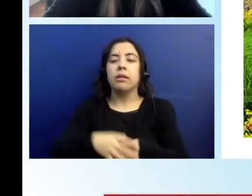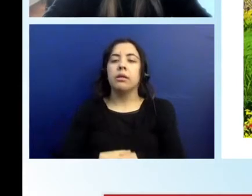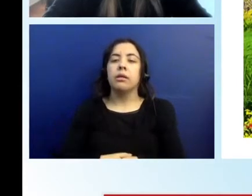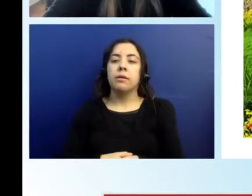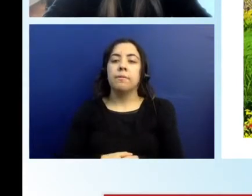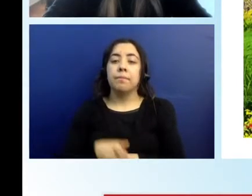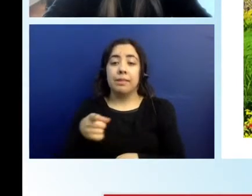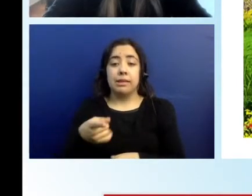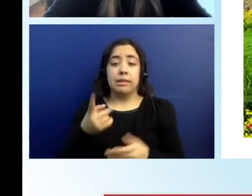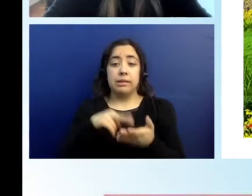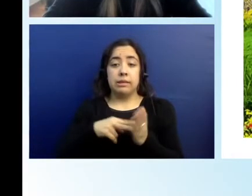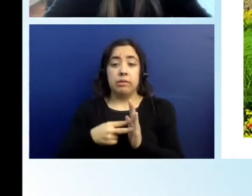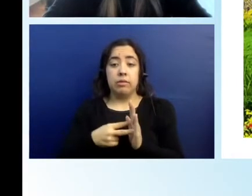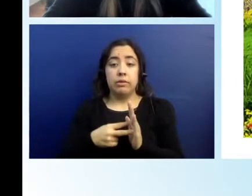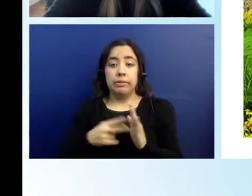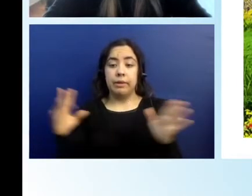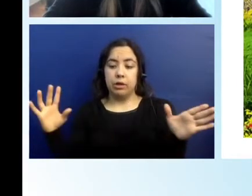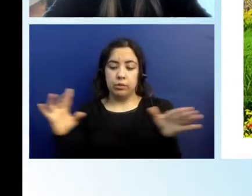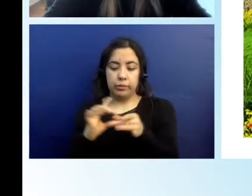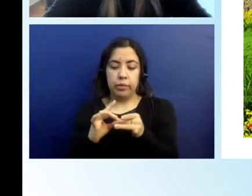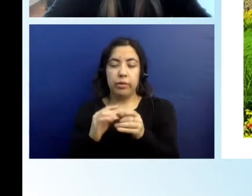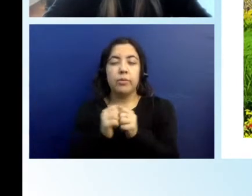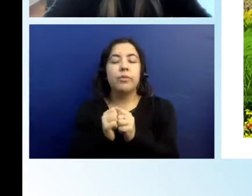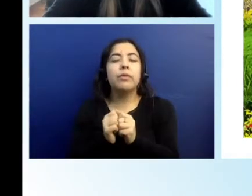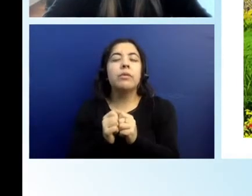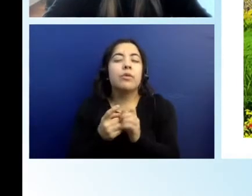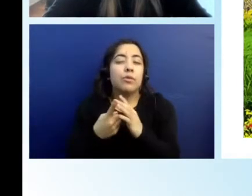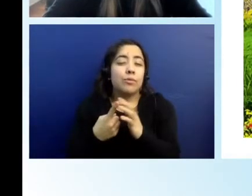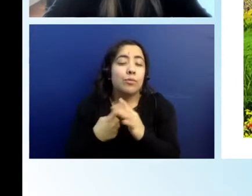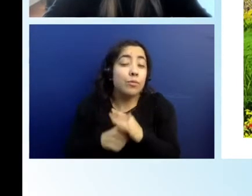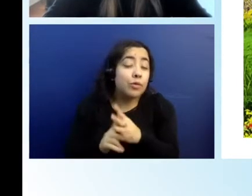conjoined to the original earthwork that I showed you, Pocto Chinto.